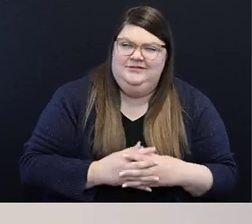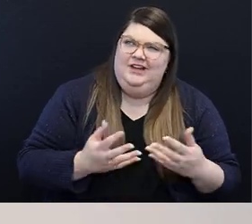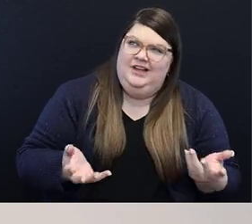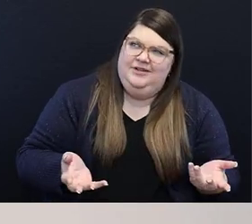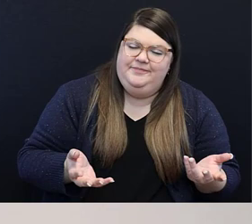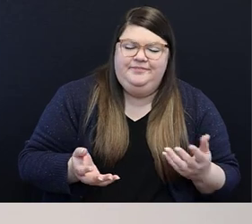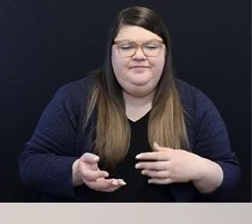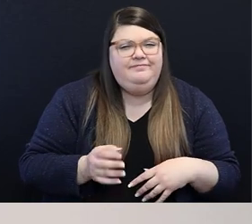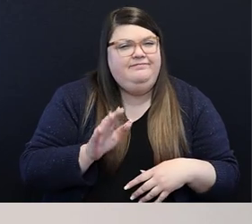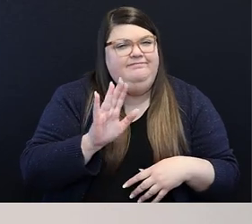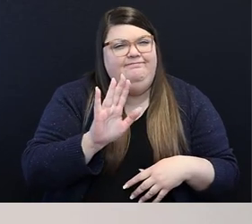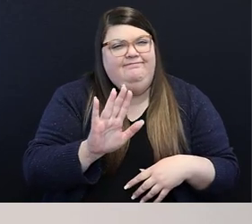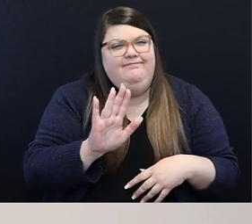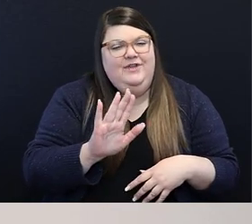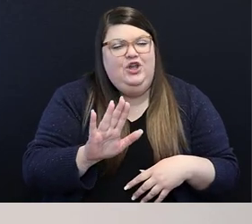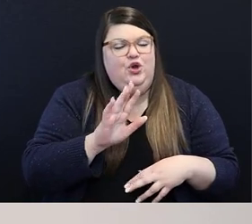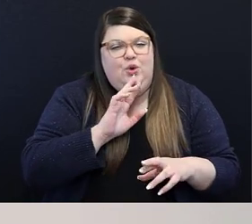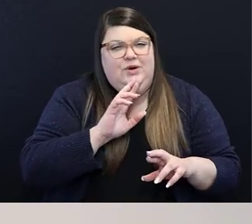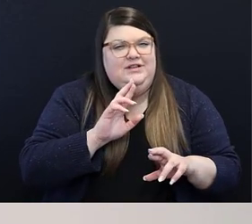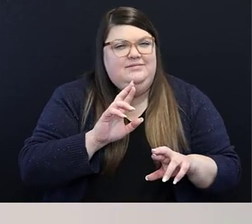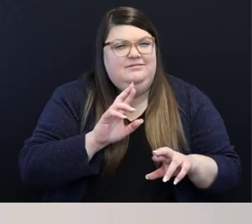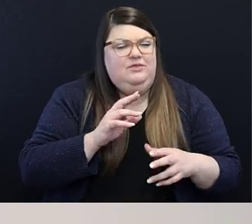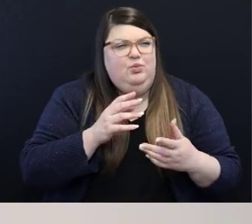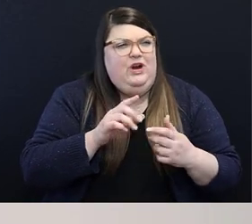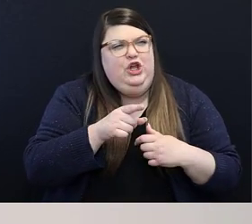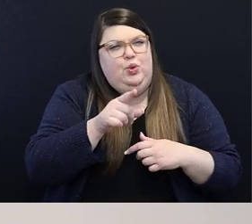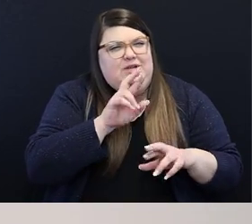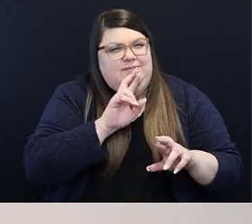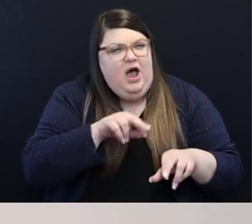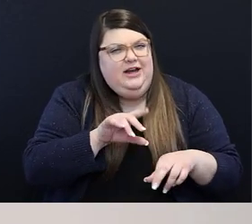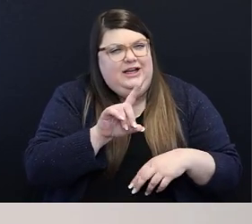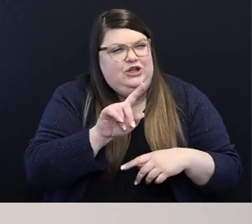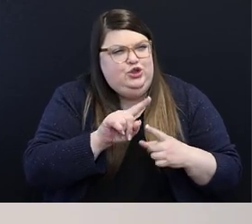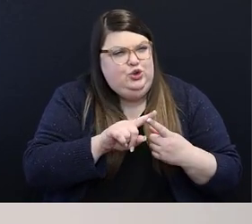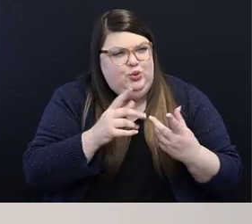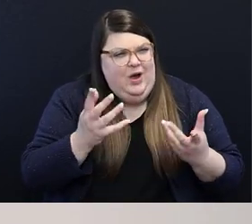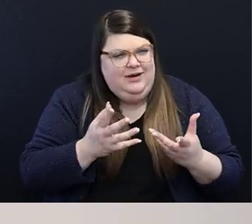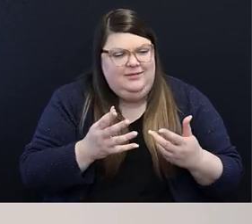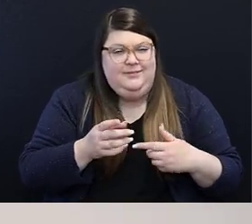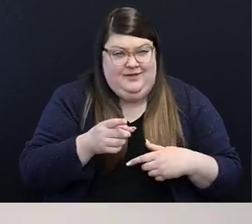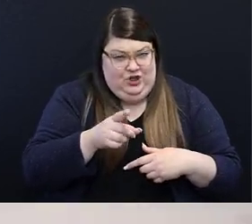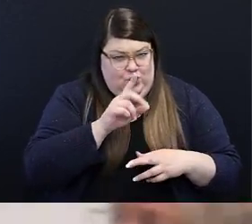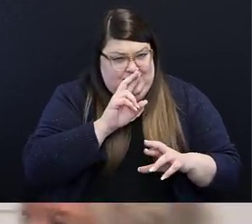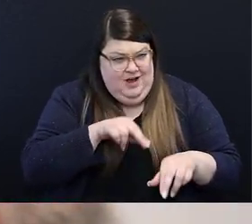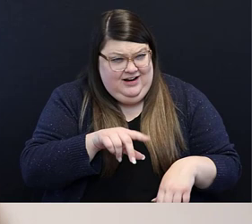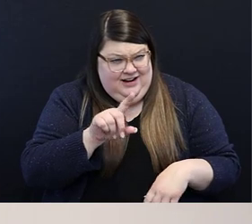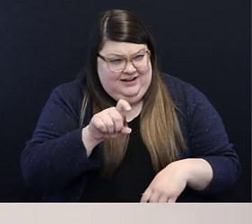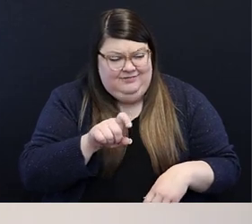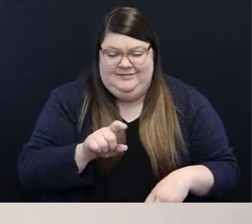and what you might be responding to, are you responding?